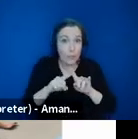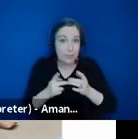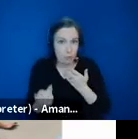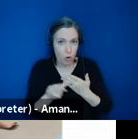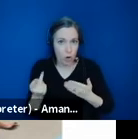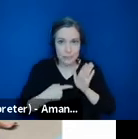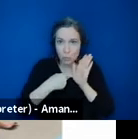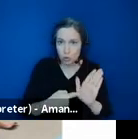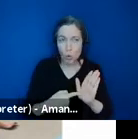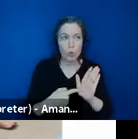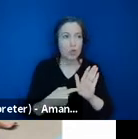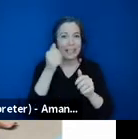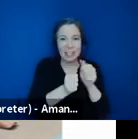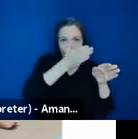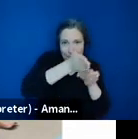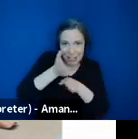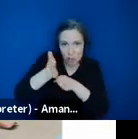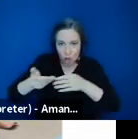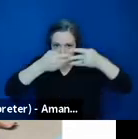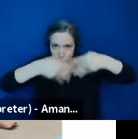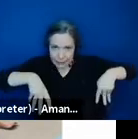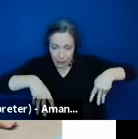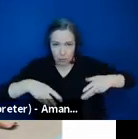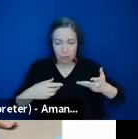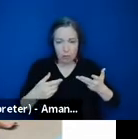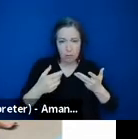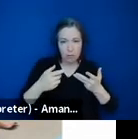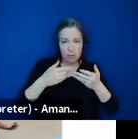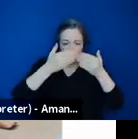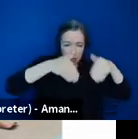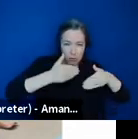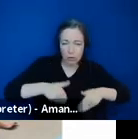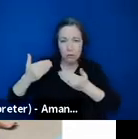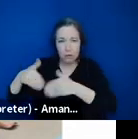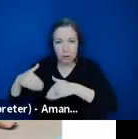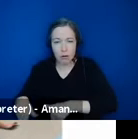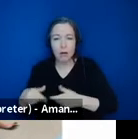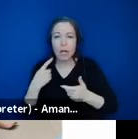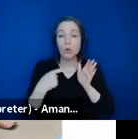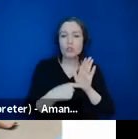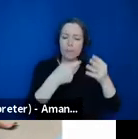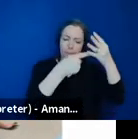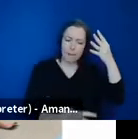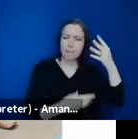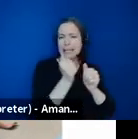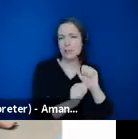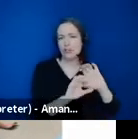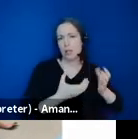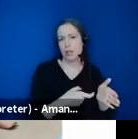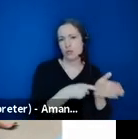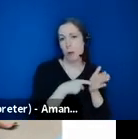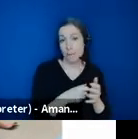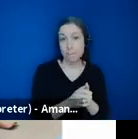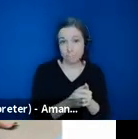of each major and it lists out the classes you'll need to take in order to get a degree in that particular major show it will show you